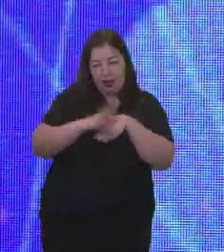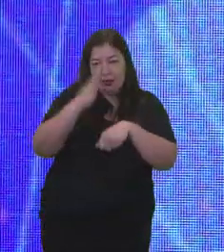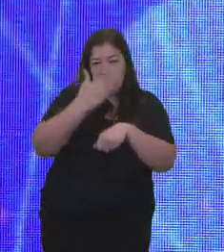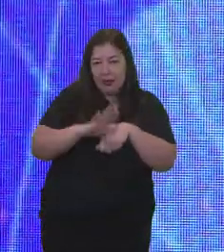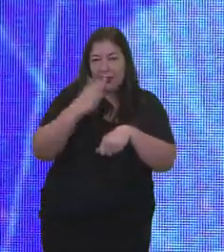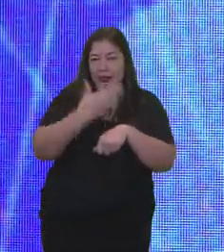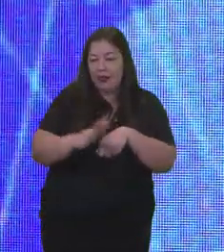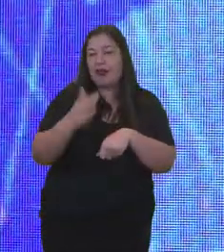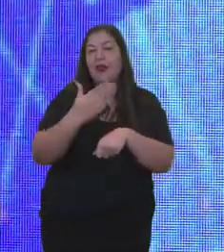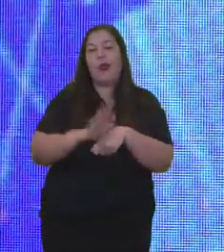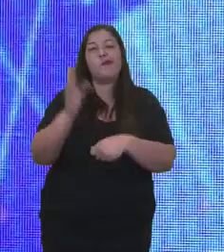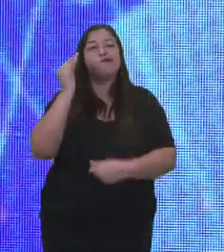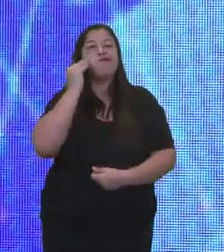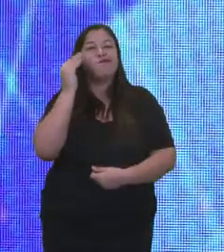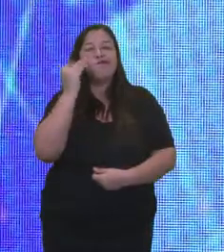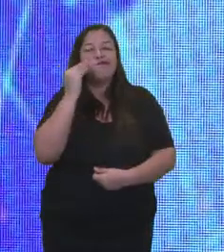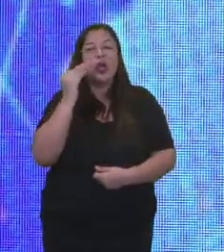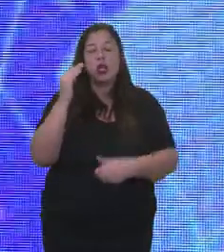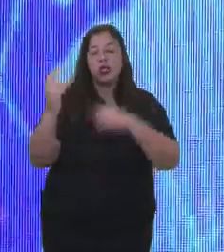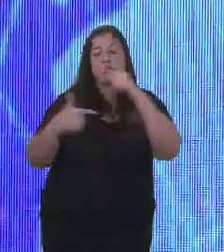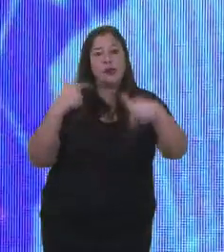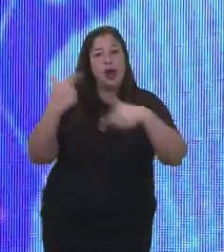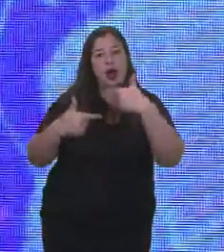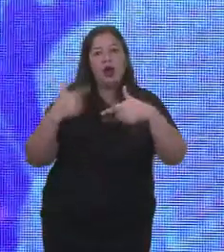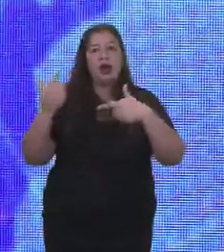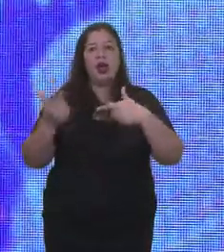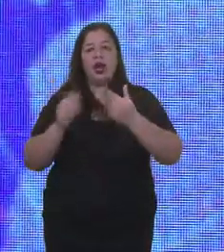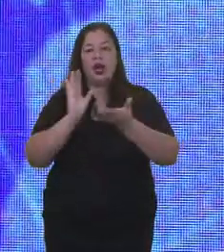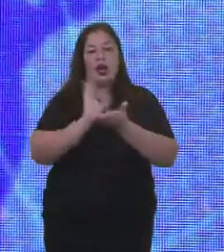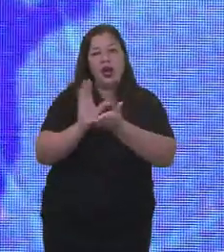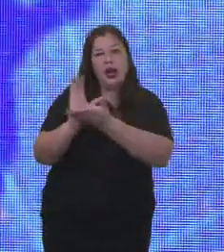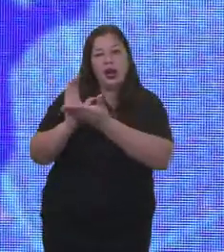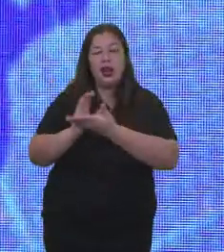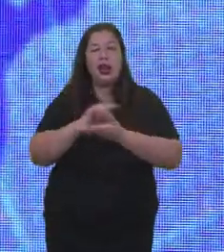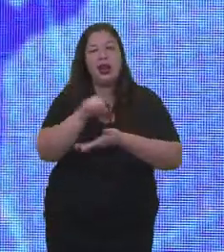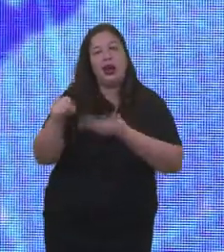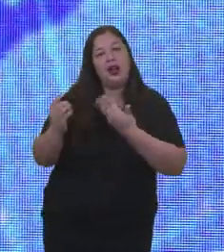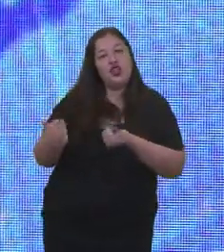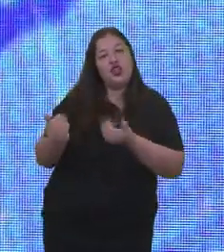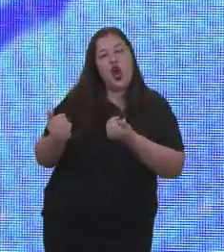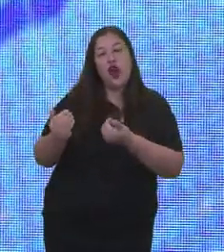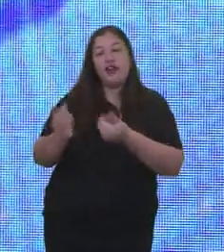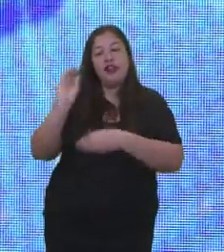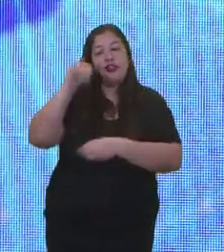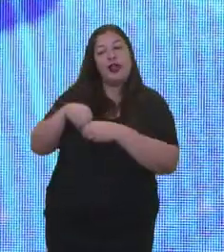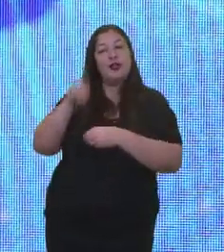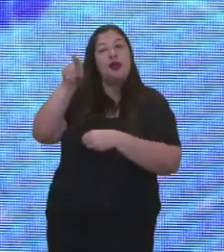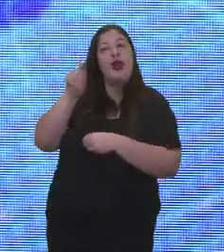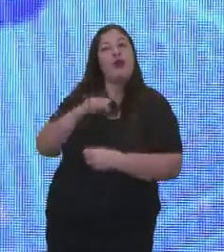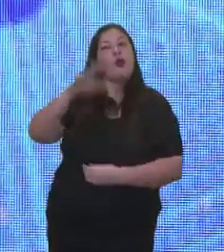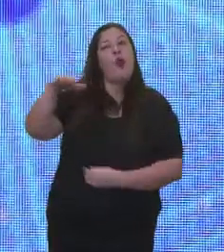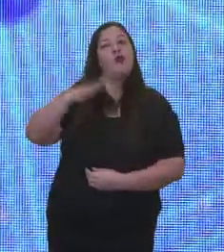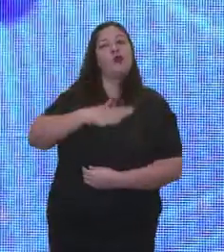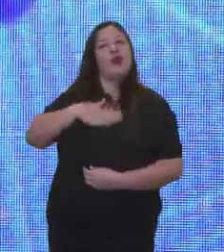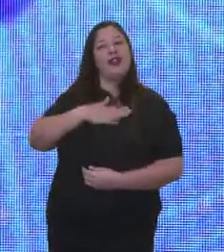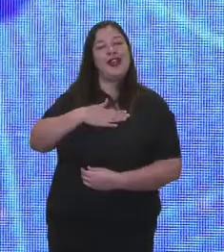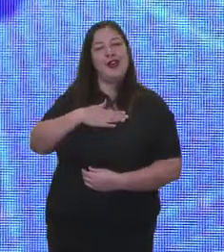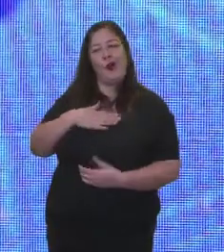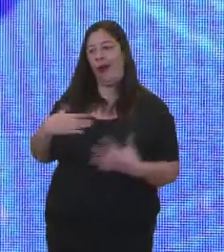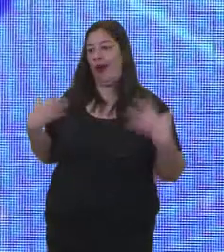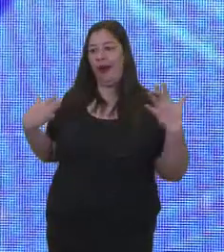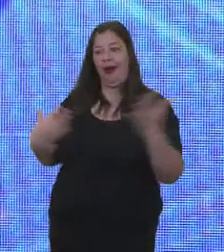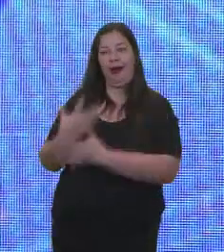and to build capacity, generate income to all the people in Brazil.